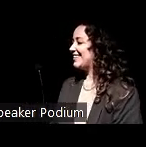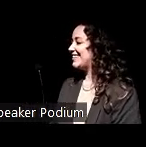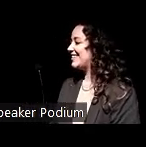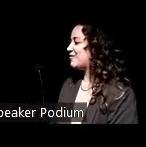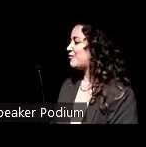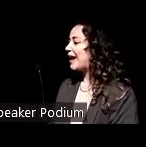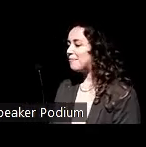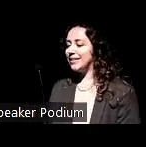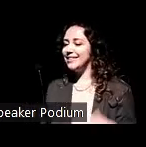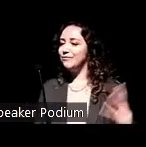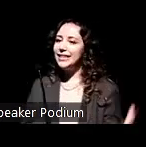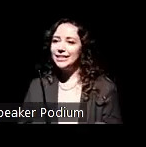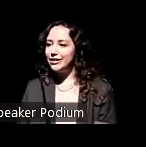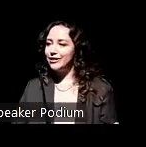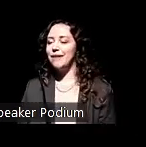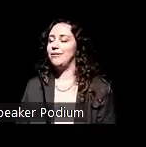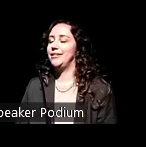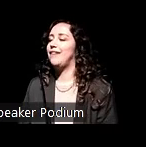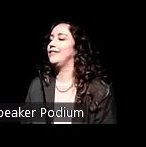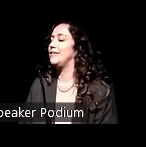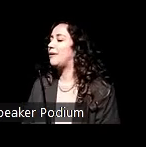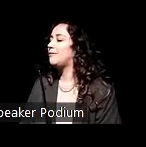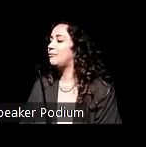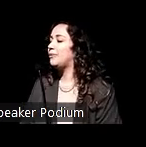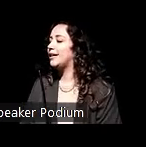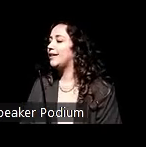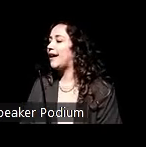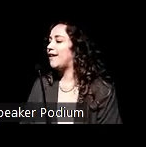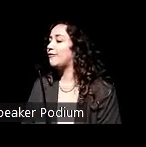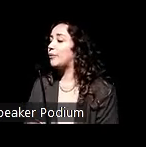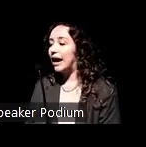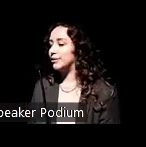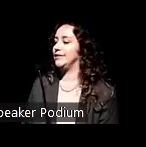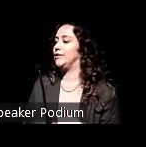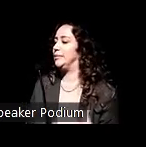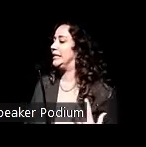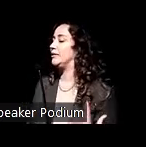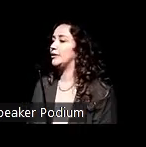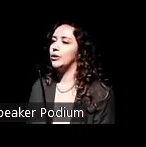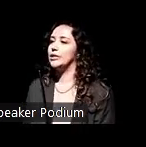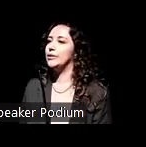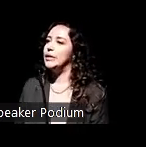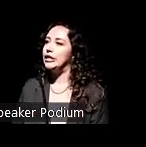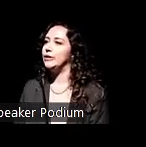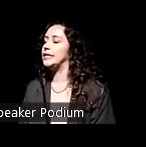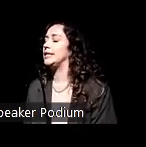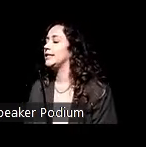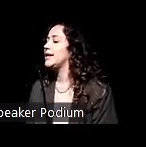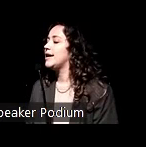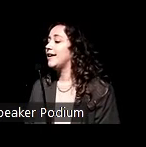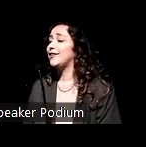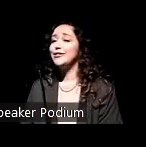And what happens with this materials that we're salvaging? Well, we can have warehouses for material storage between